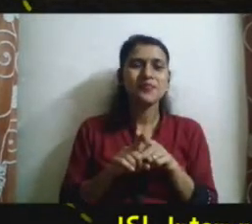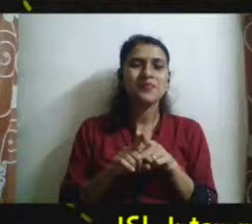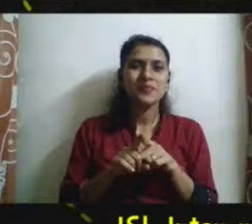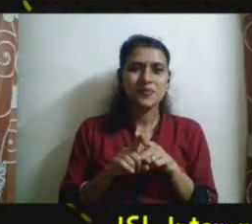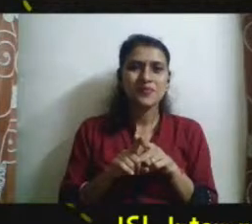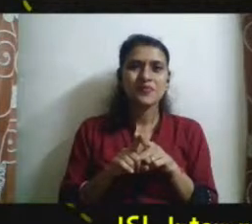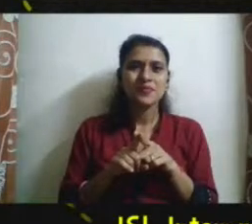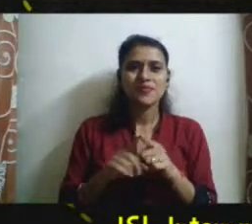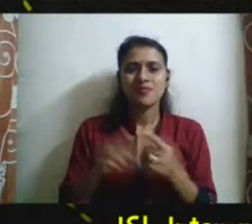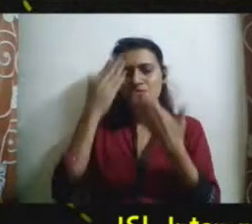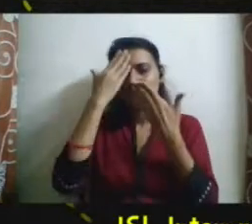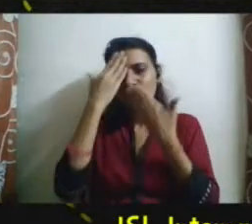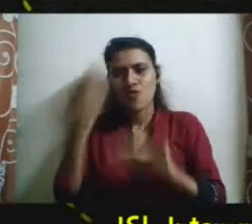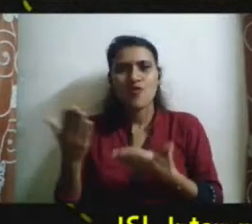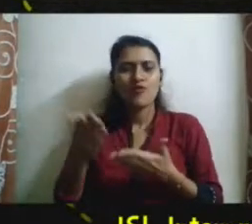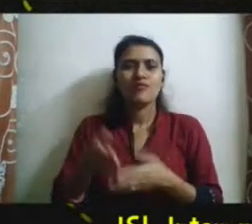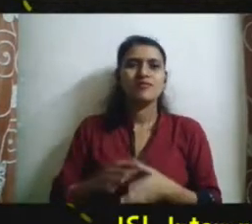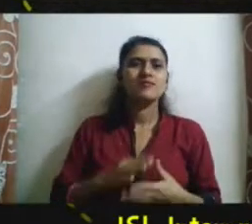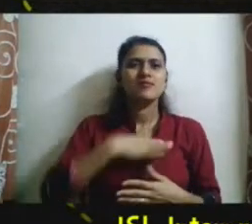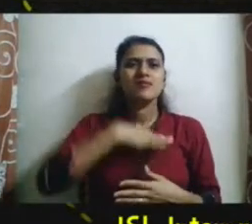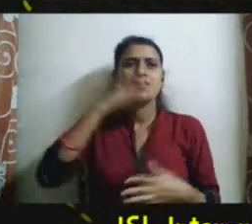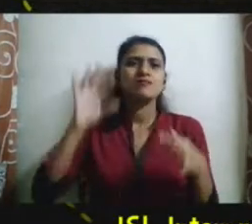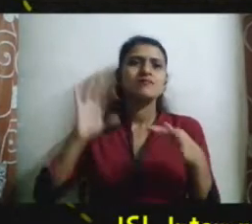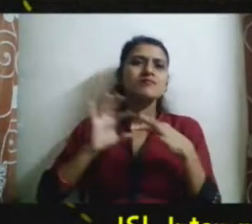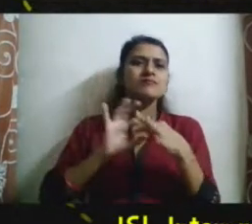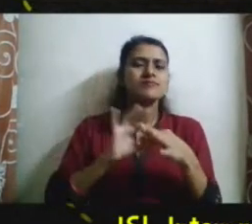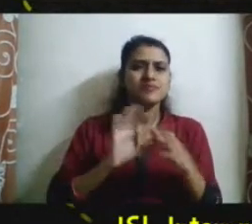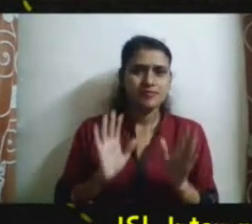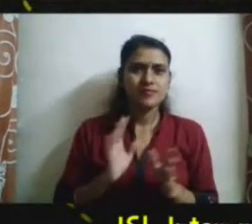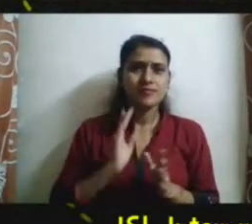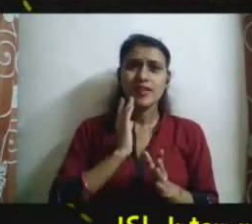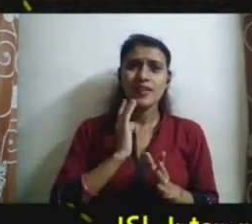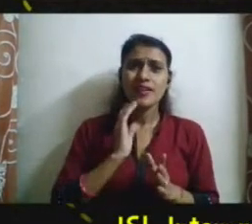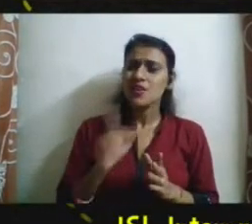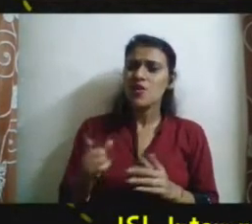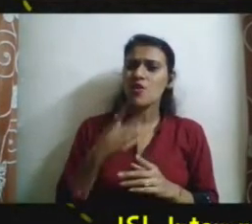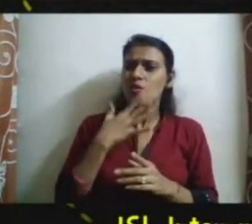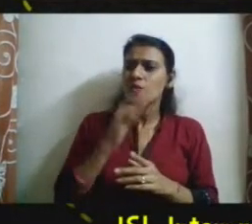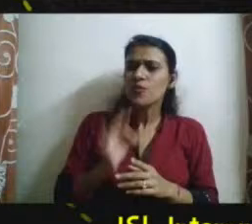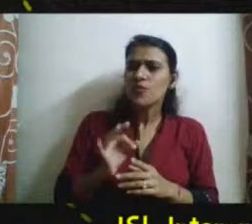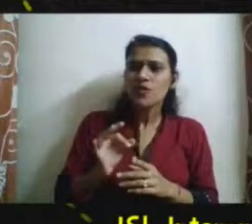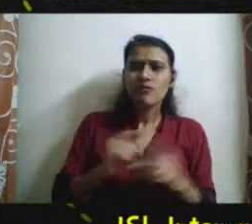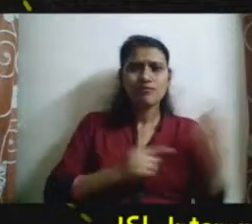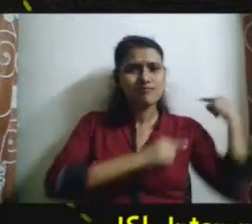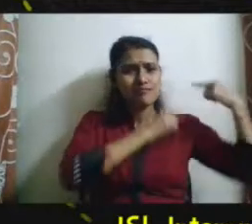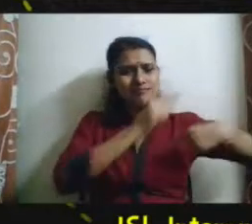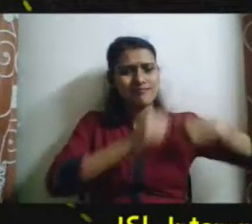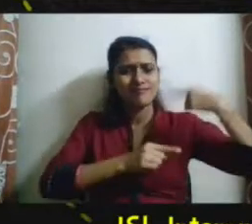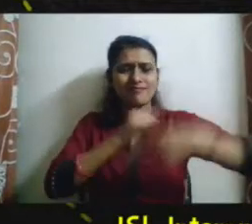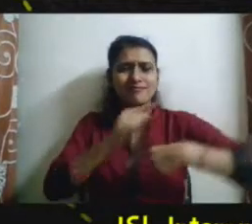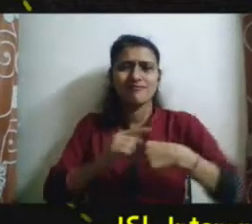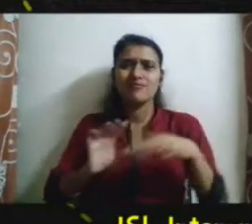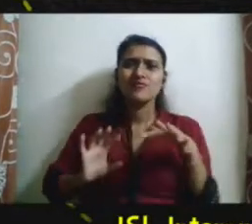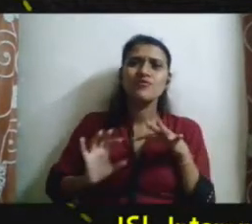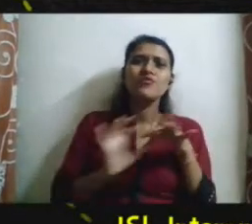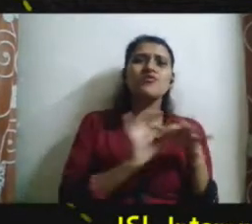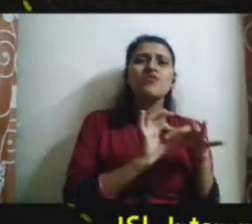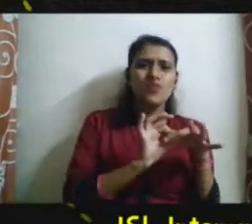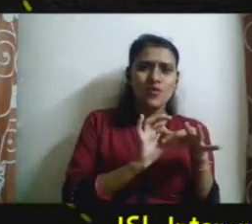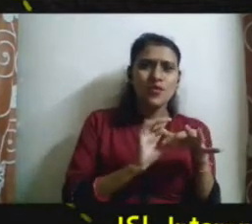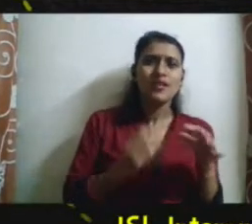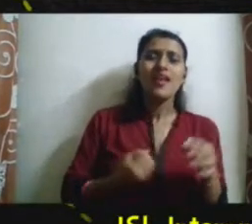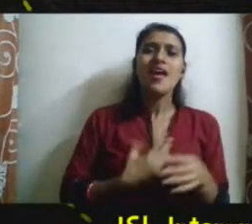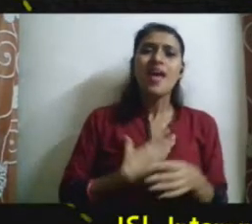demoted, right? And I mean, although there are these tremendous traditions of pleasure and evocations of